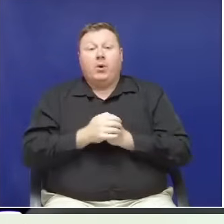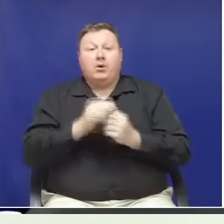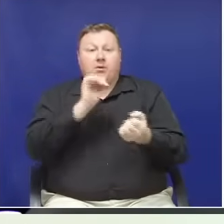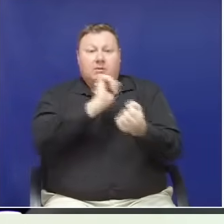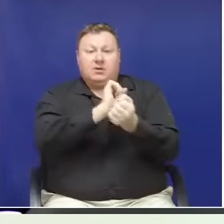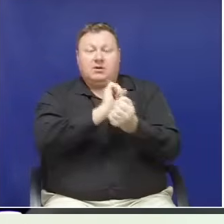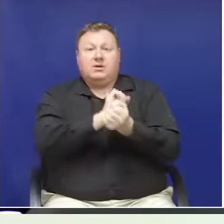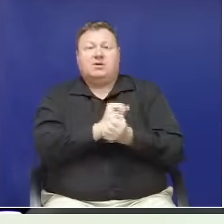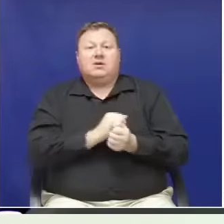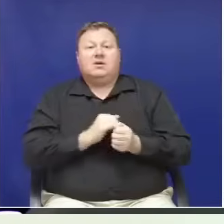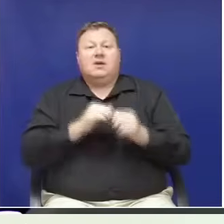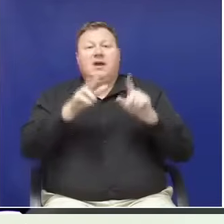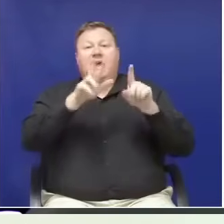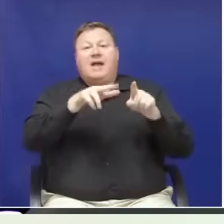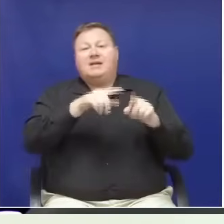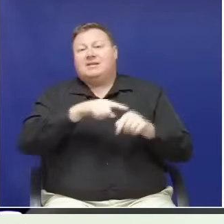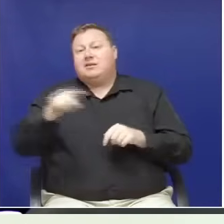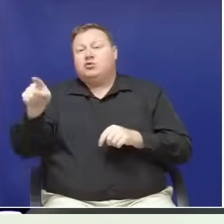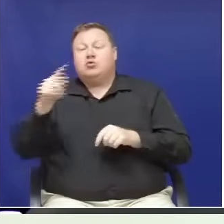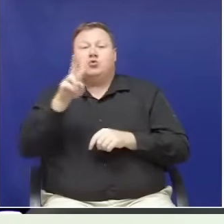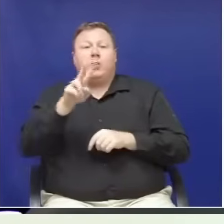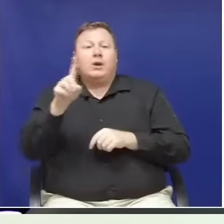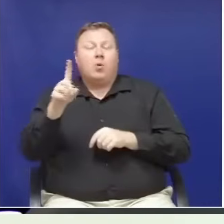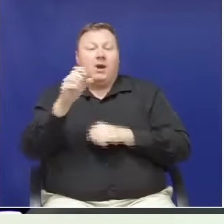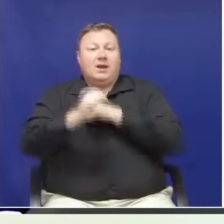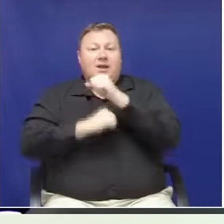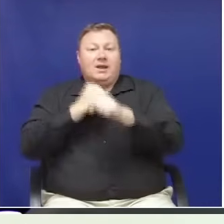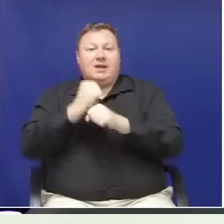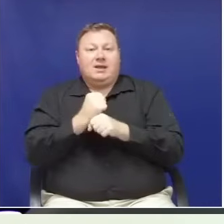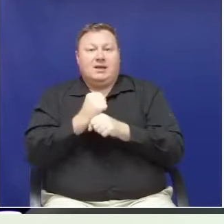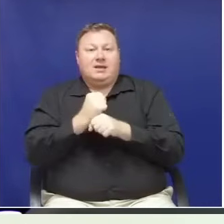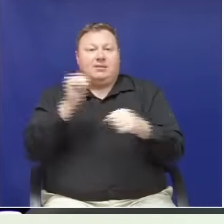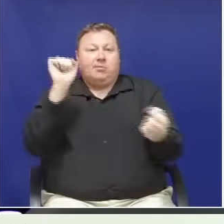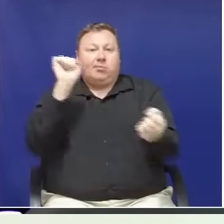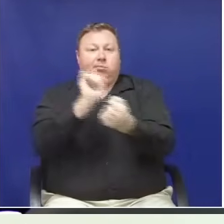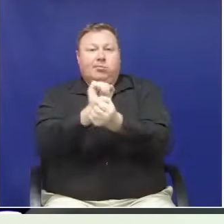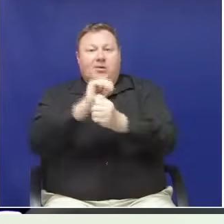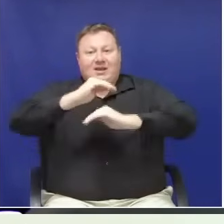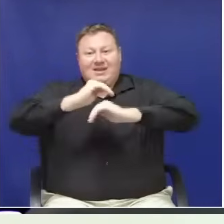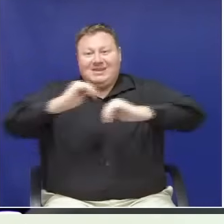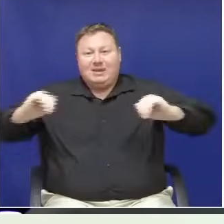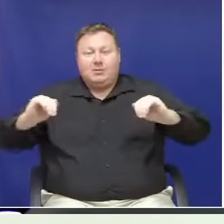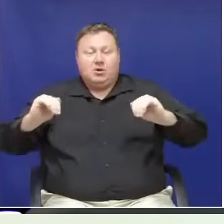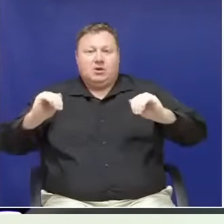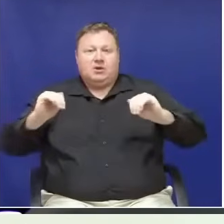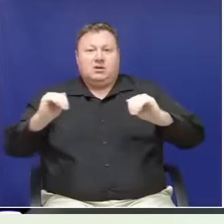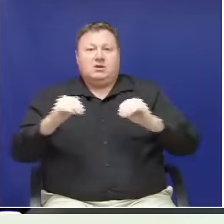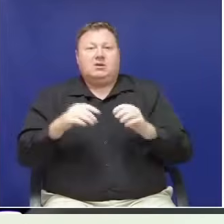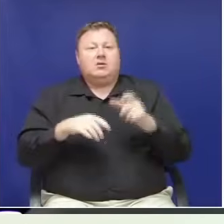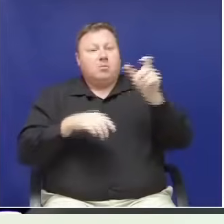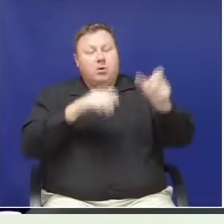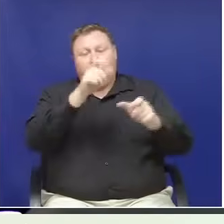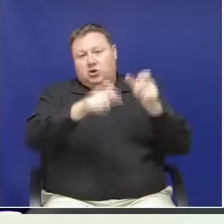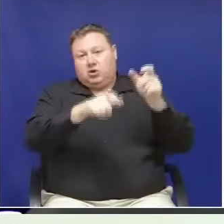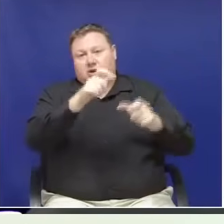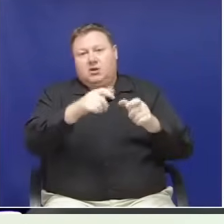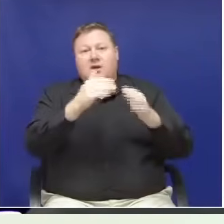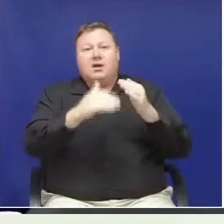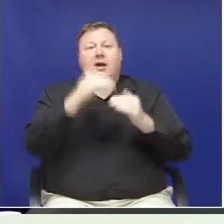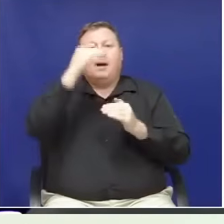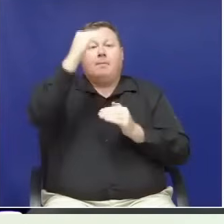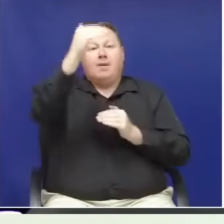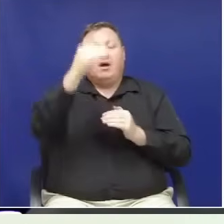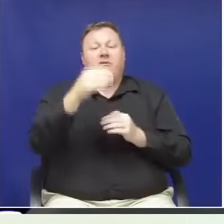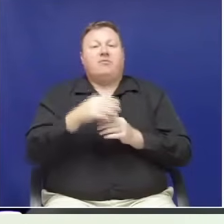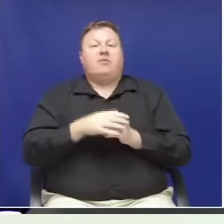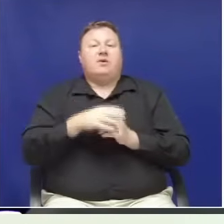the ages of 18 and 21 years are incarcerated separately from offenders who are above